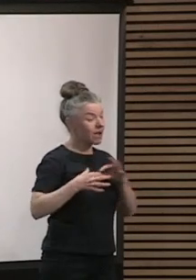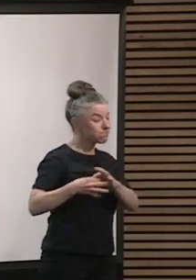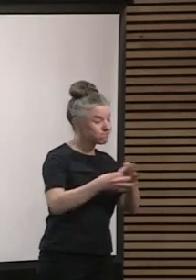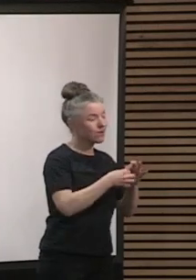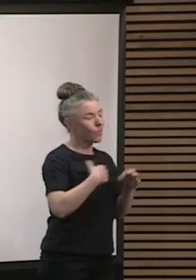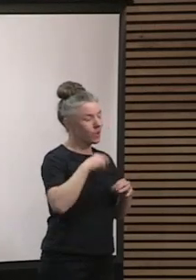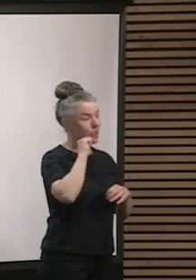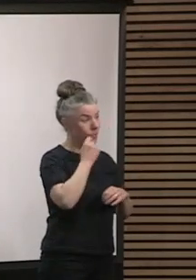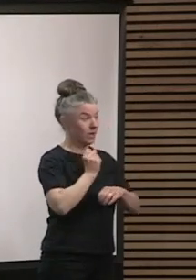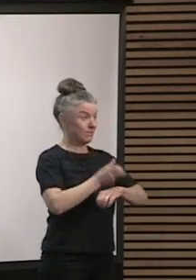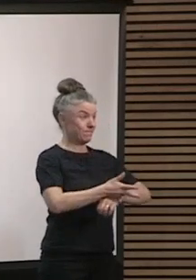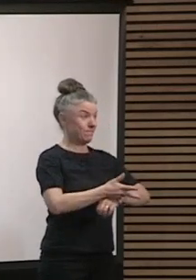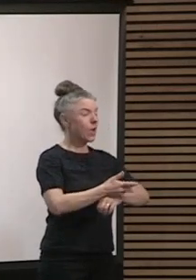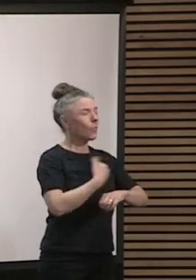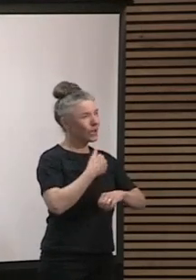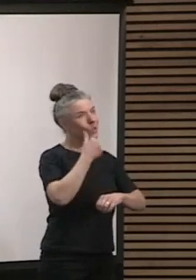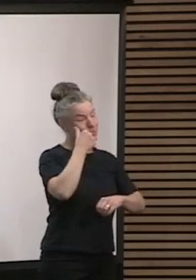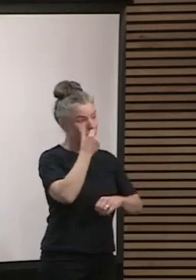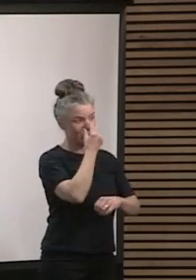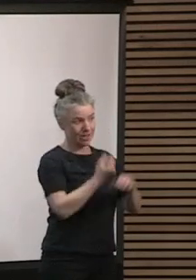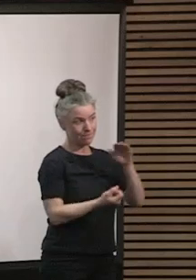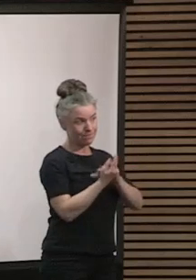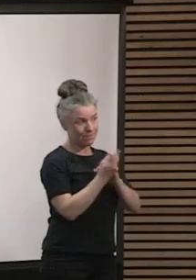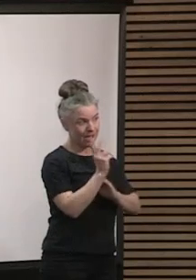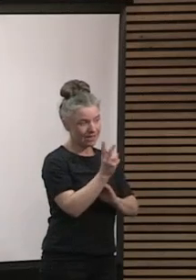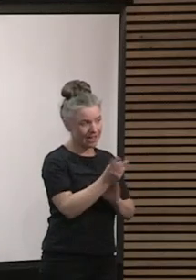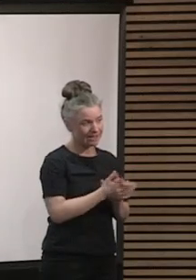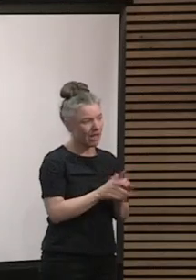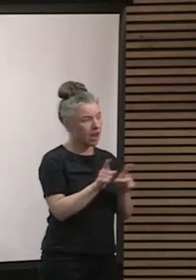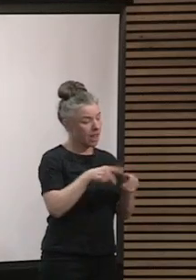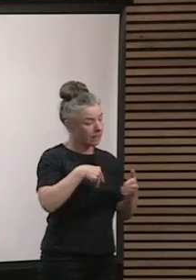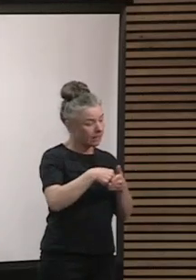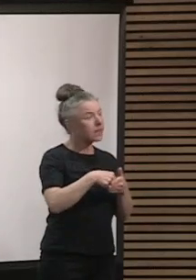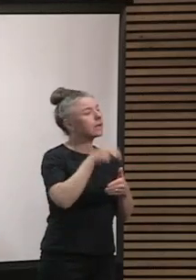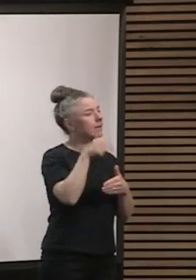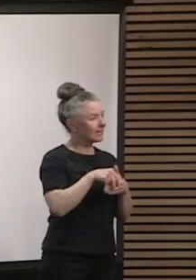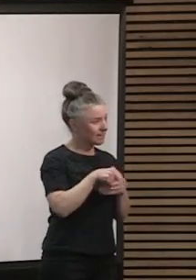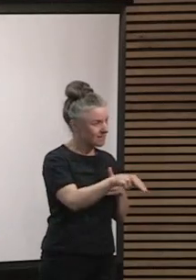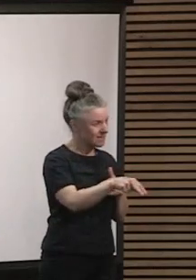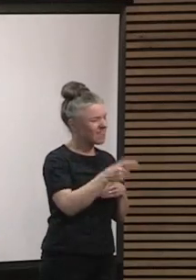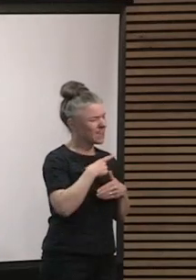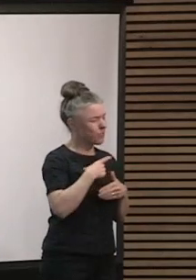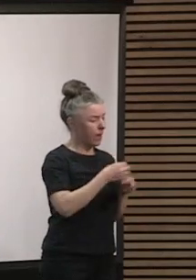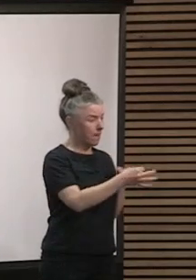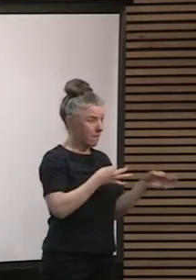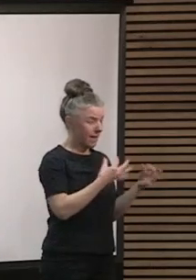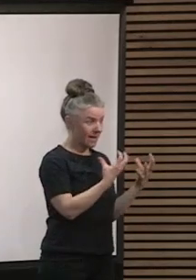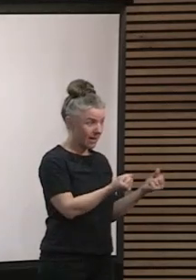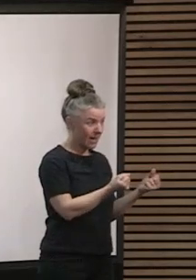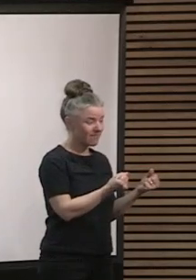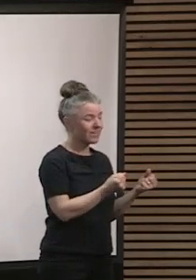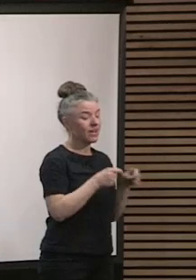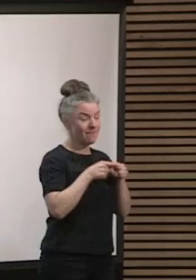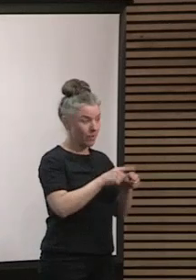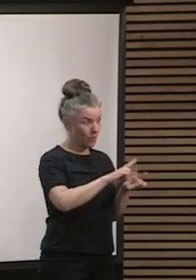overcome an obstacle that we knew had the potential to come our way, which is why we have a plan, why we are rolling out that plan, and why